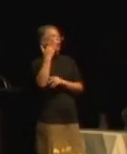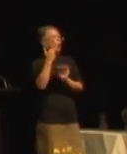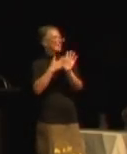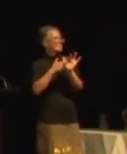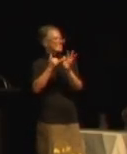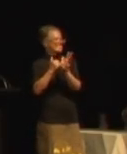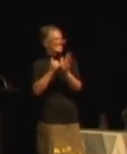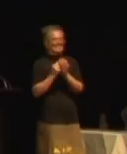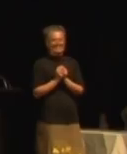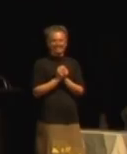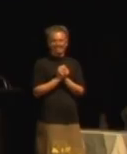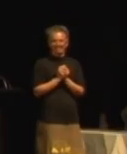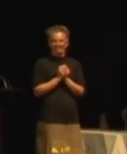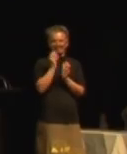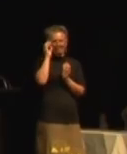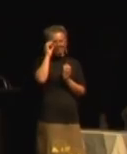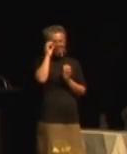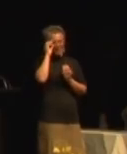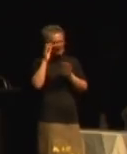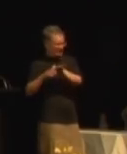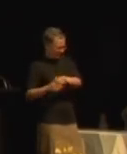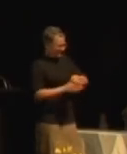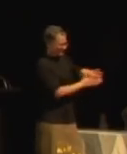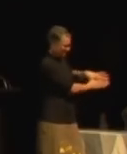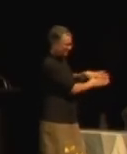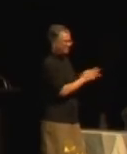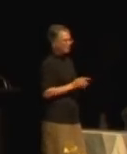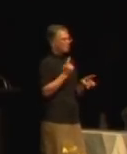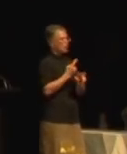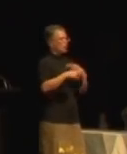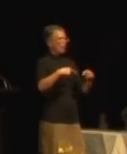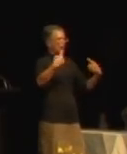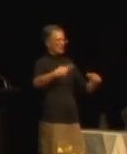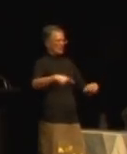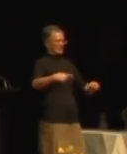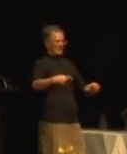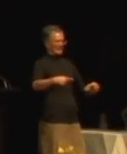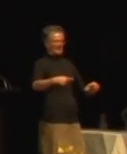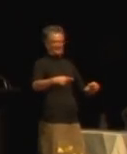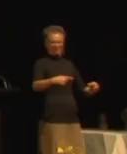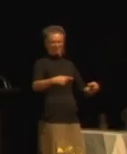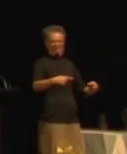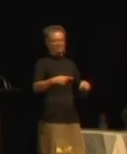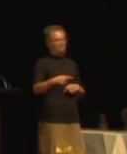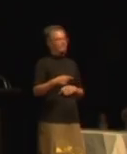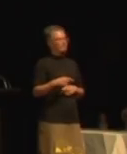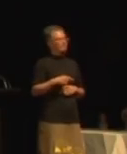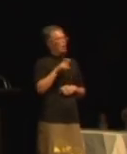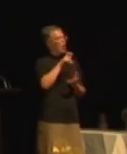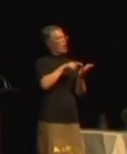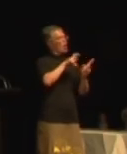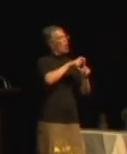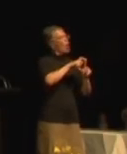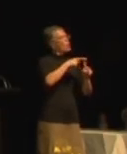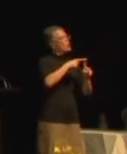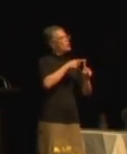So I'm going to shift gears and talk about consent now. Code for Lib is a library technology conference and community where I felt really